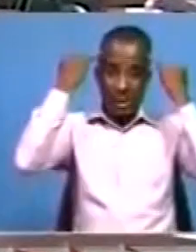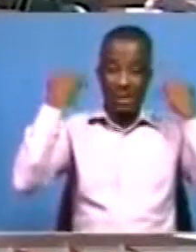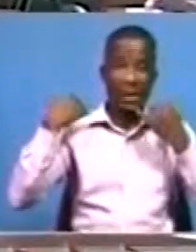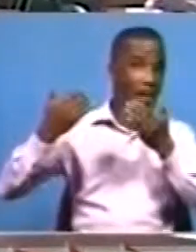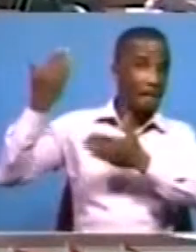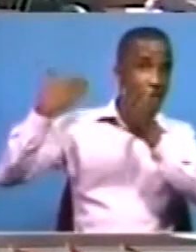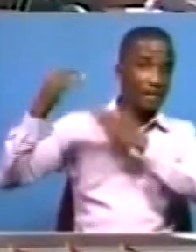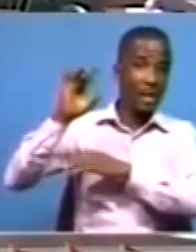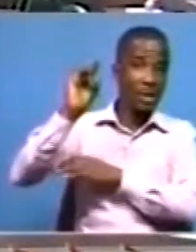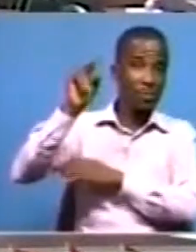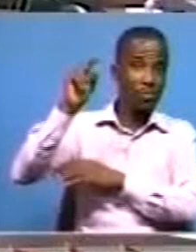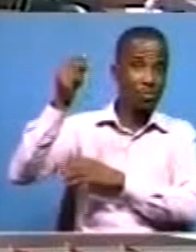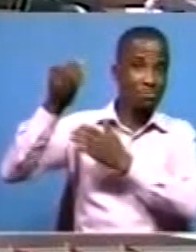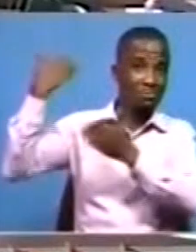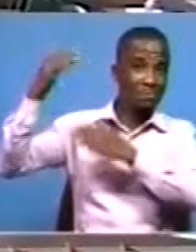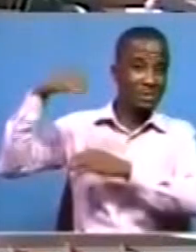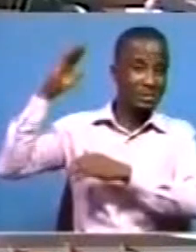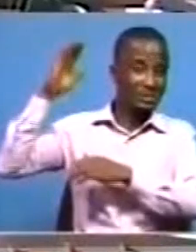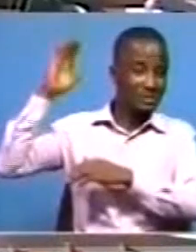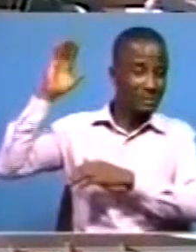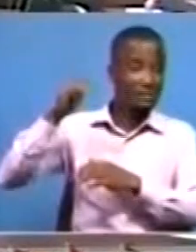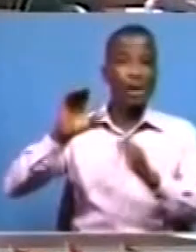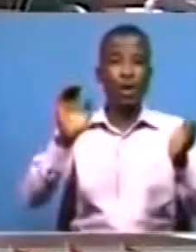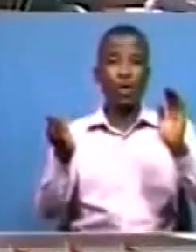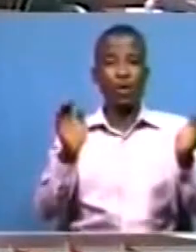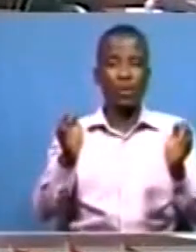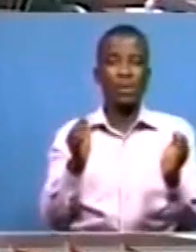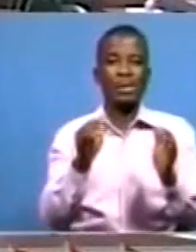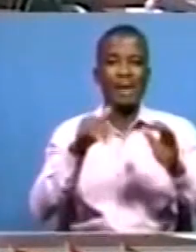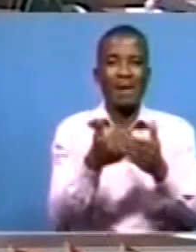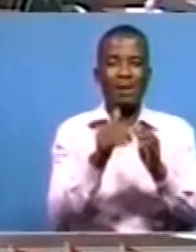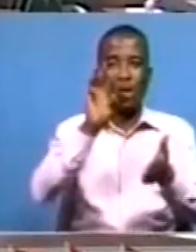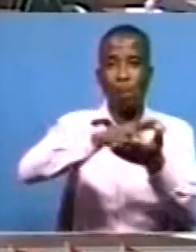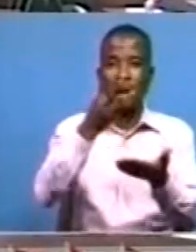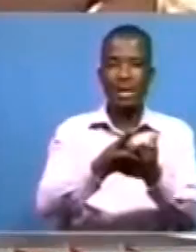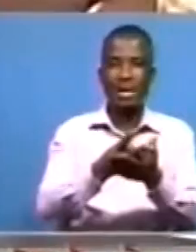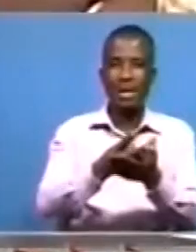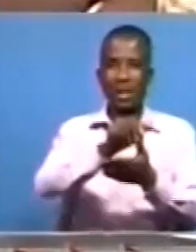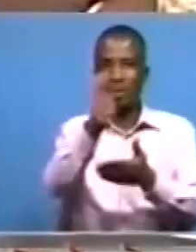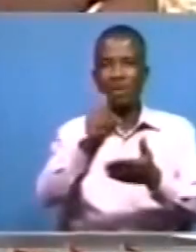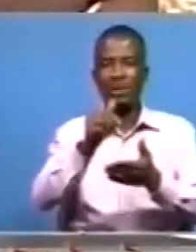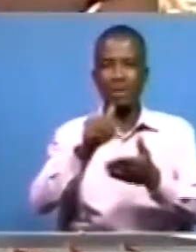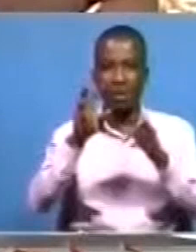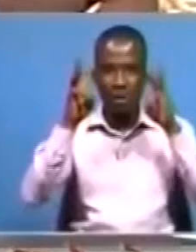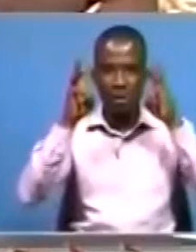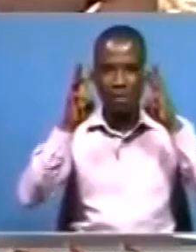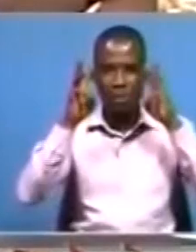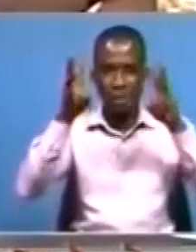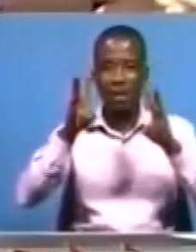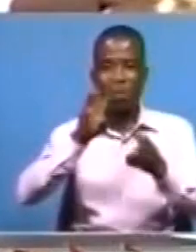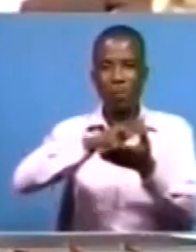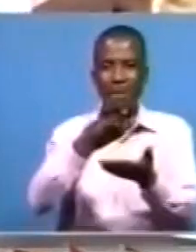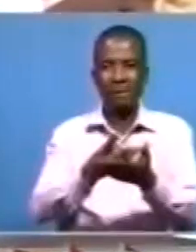follows from page 626 in his evaluation of when the witness is an adverse or hostile witness and the effect of